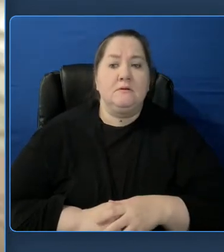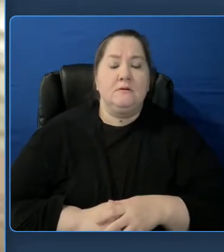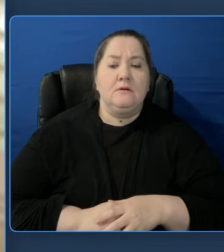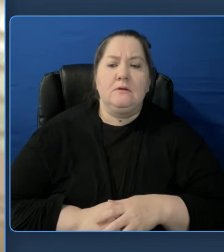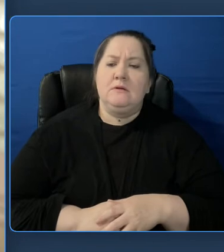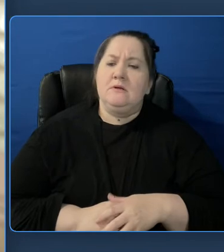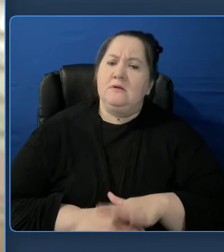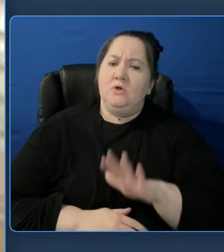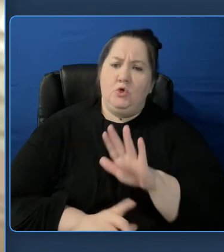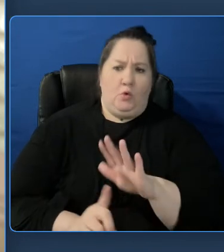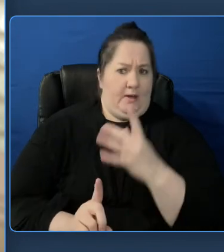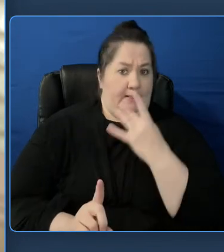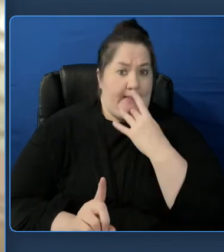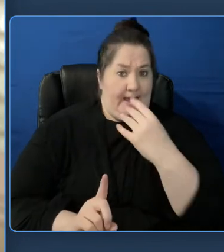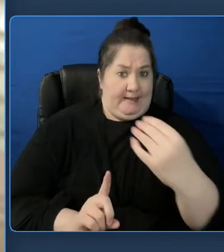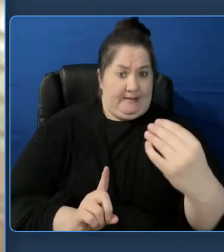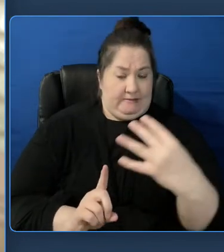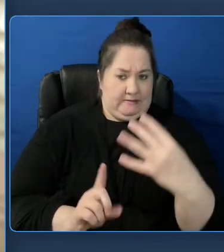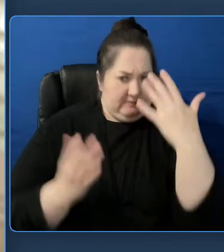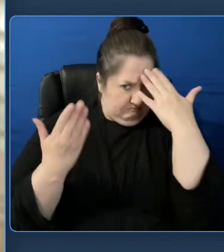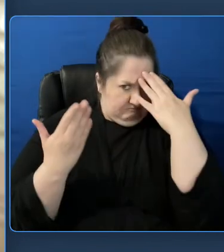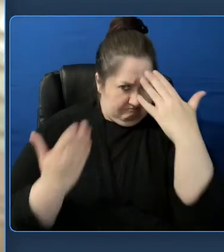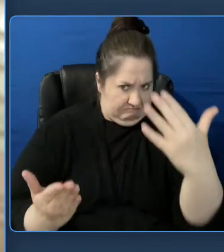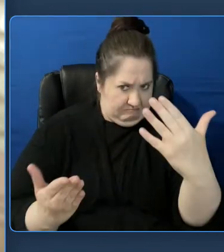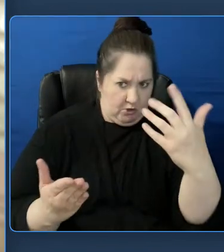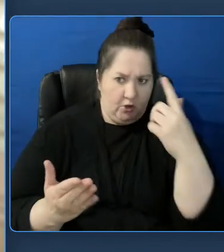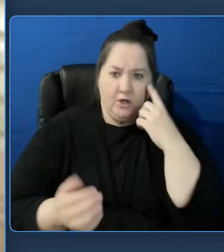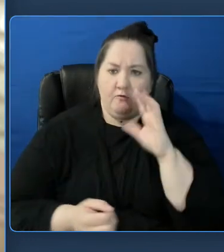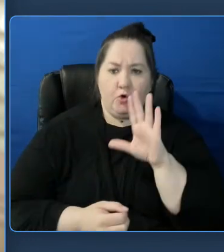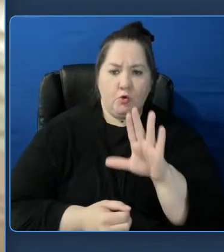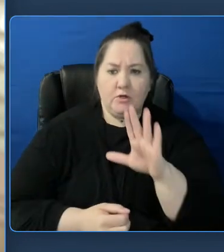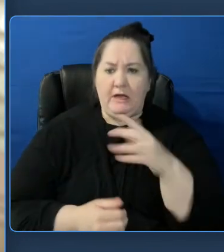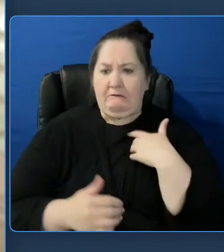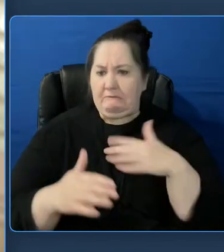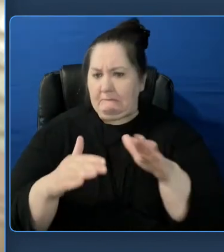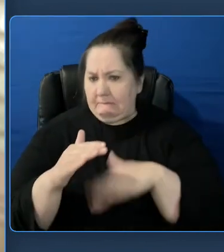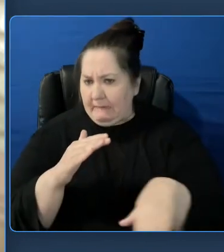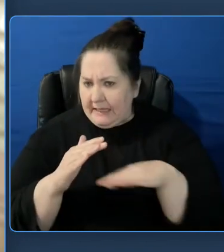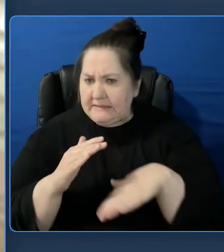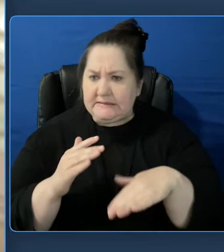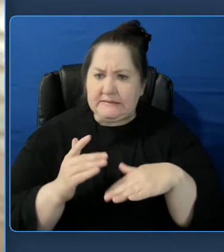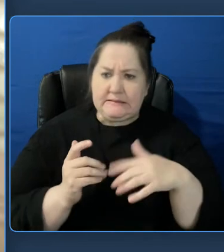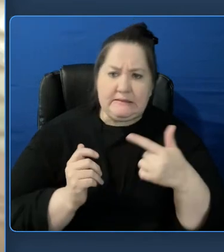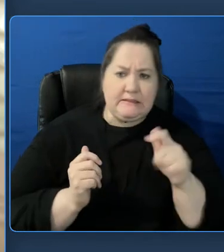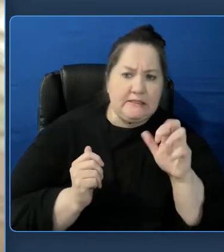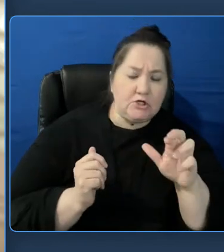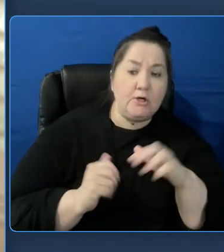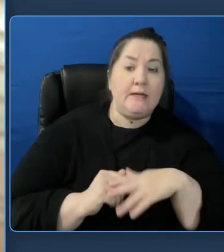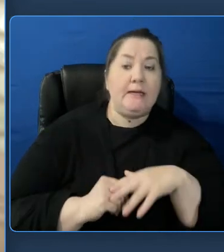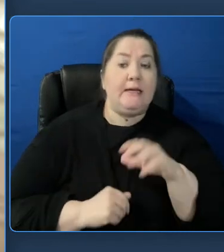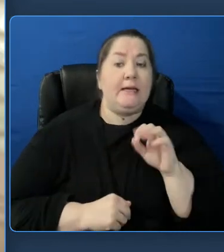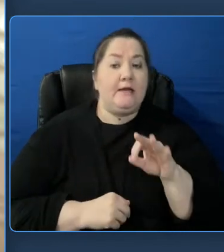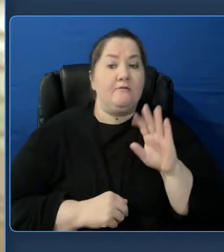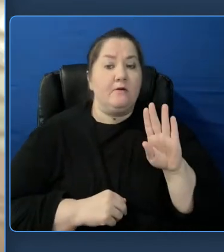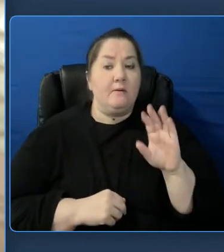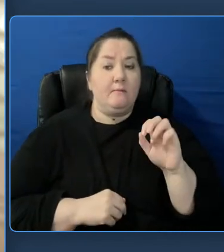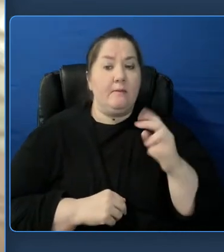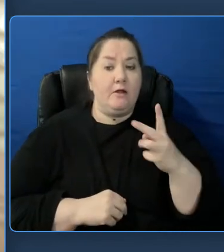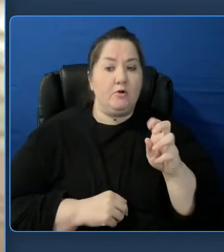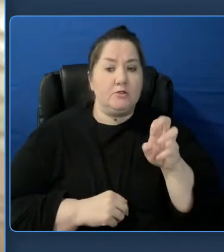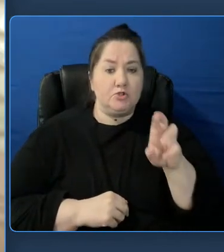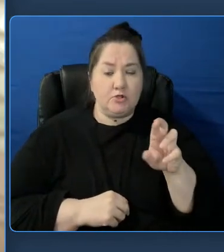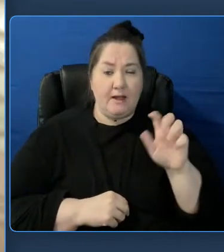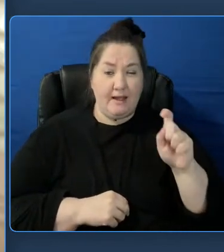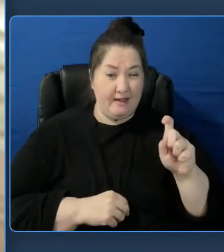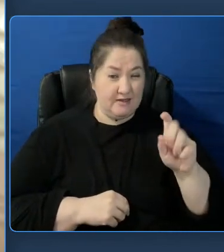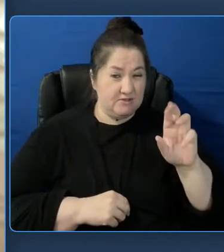I don't know what lighting you have there for the, you just have the basic gear that's listed there. If the Behringer is an XR12, I